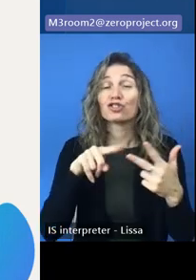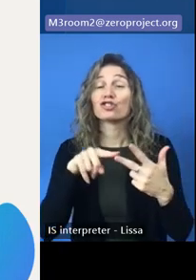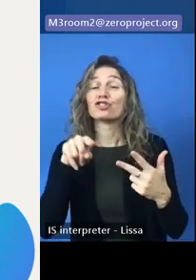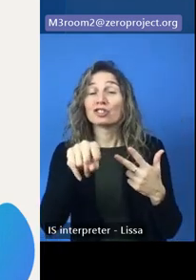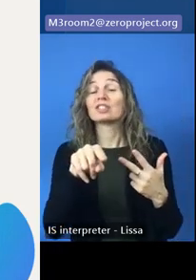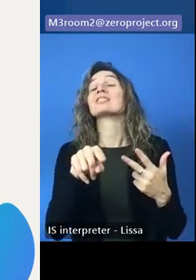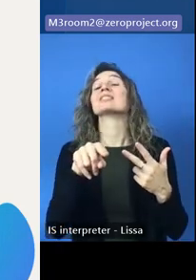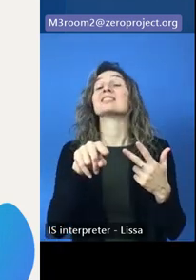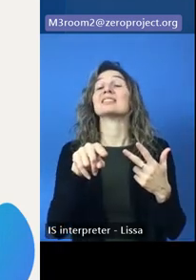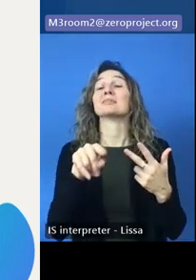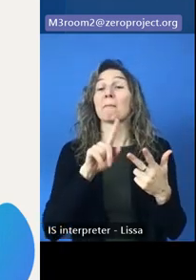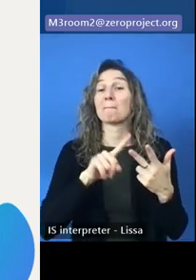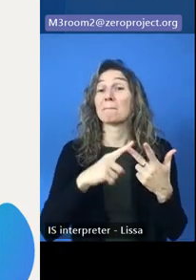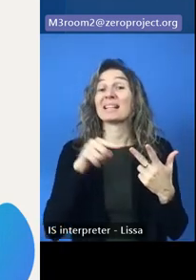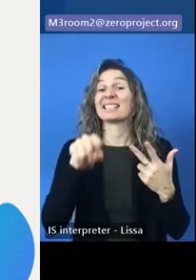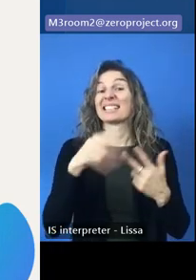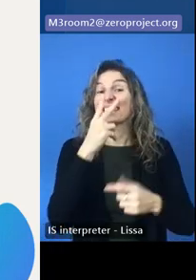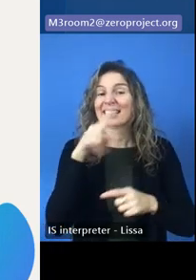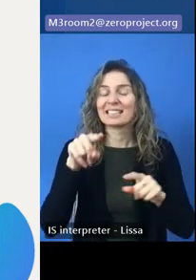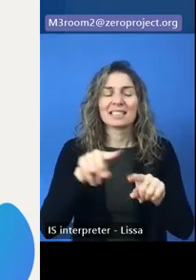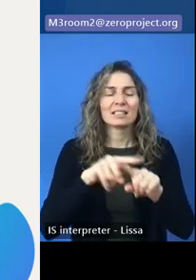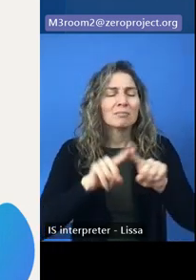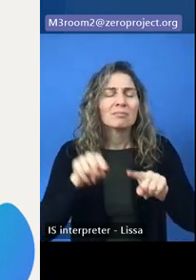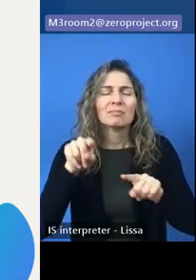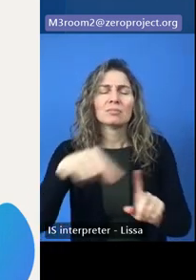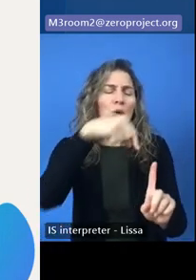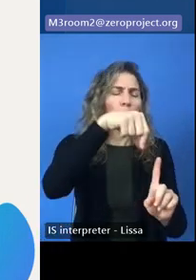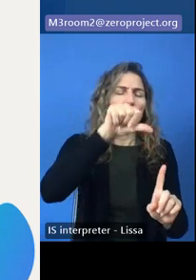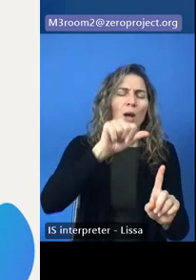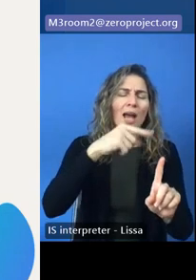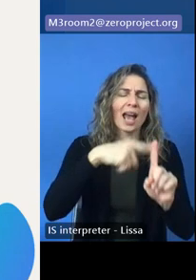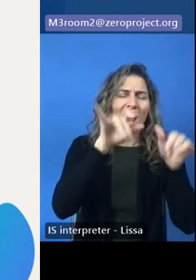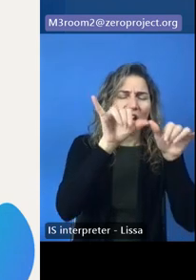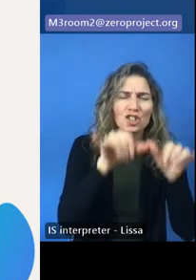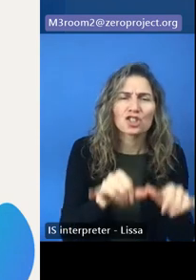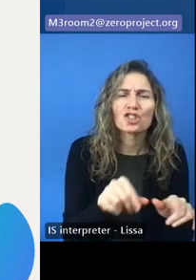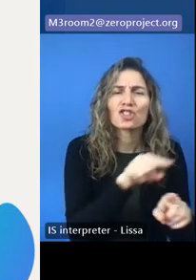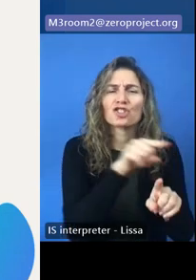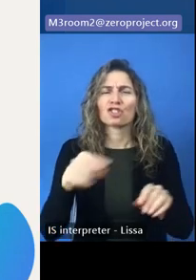mobilography, Q&A engineer, and etc. So the people with disabilities can work